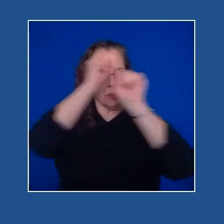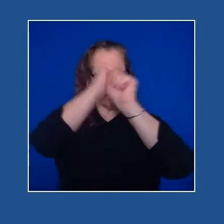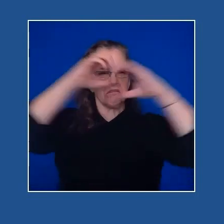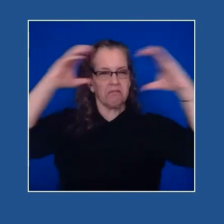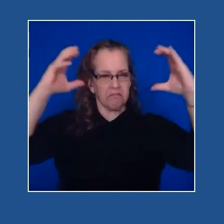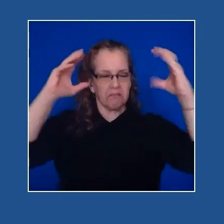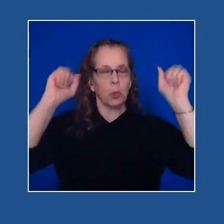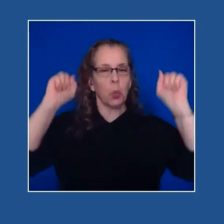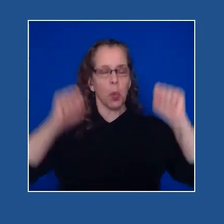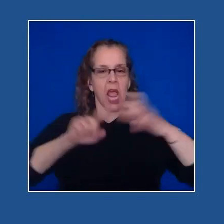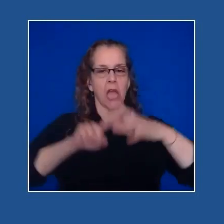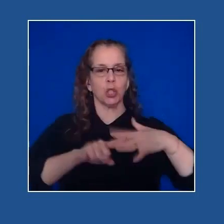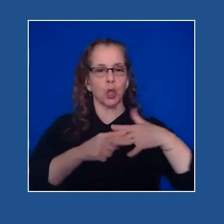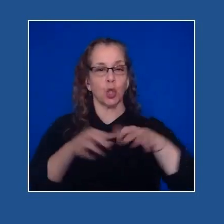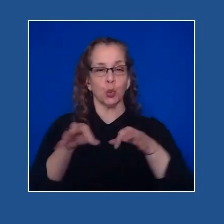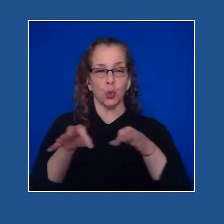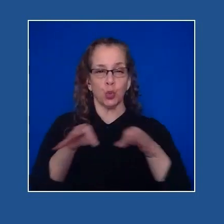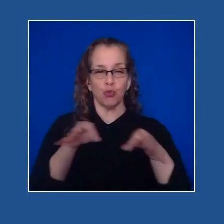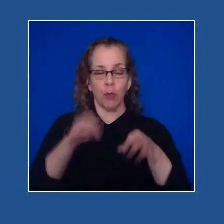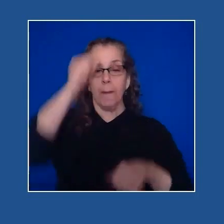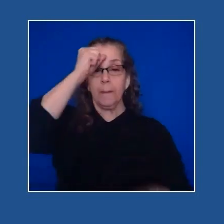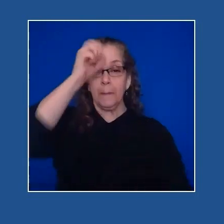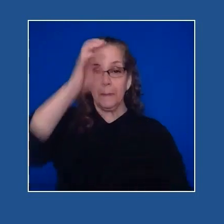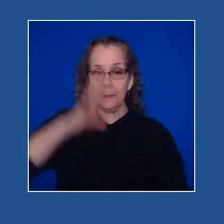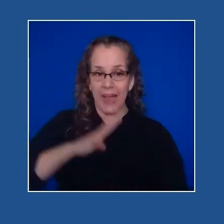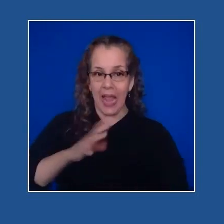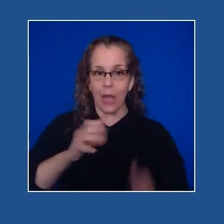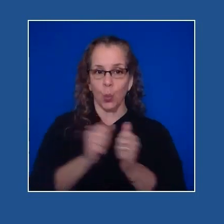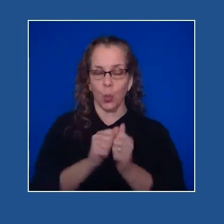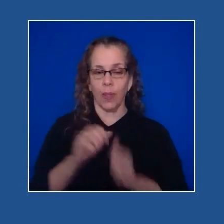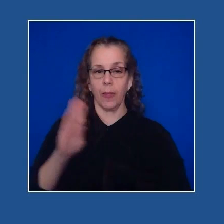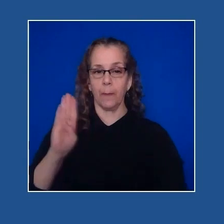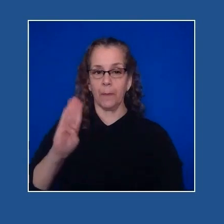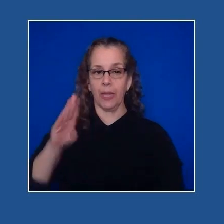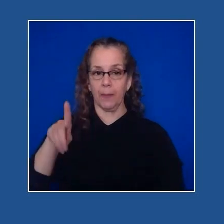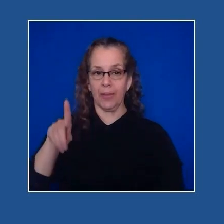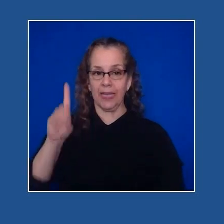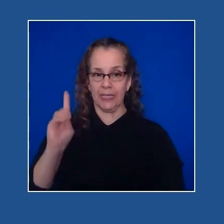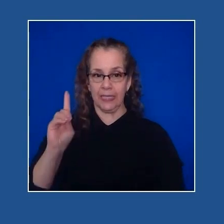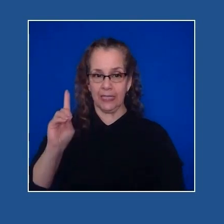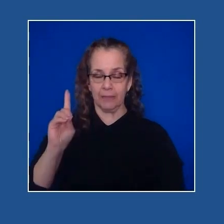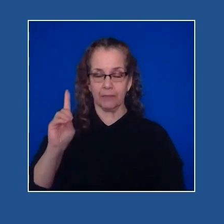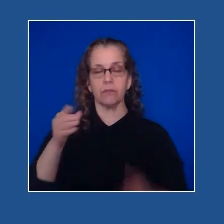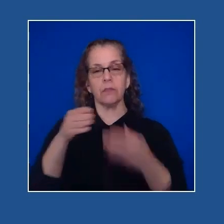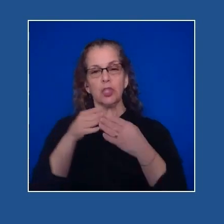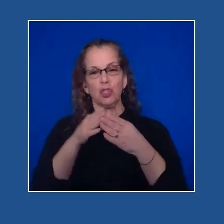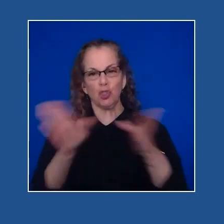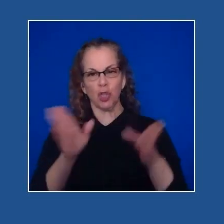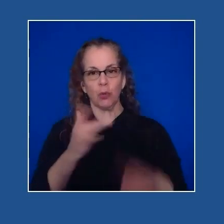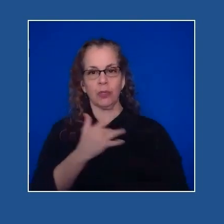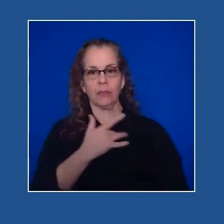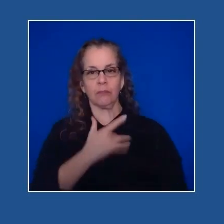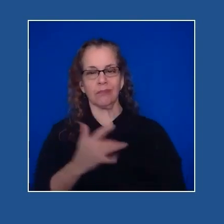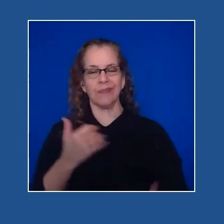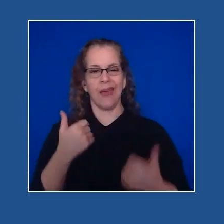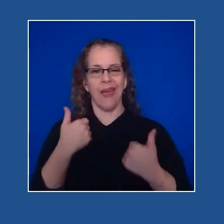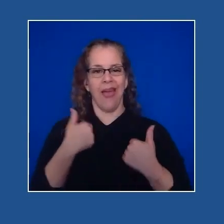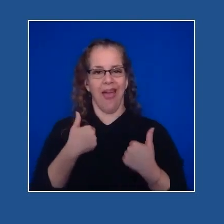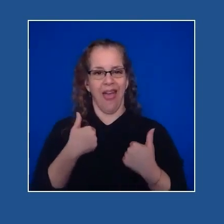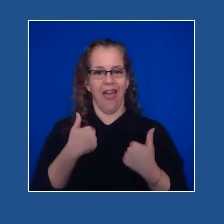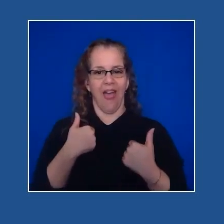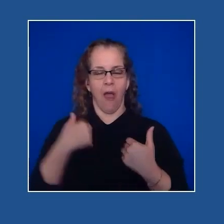to describe in men with BPD. Overall, men with BPD tend to have more externalized